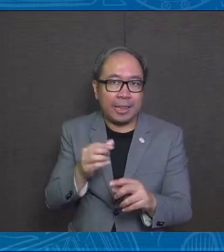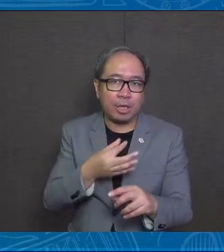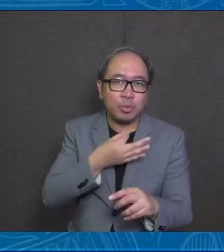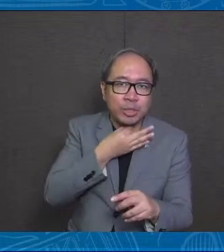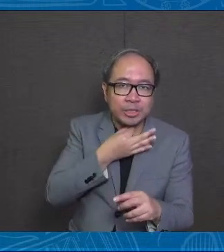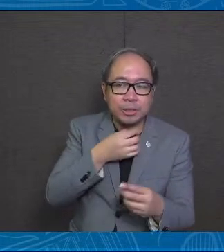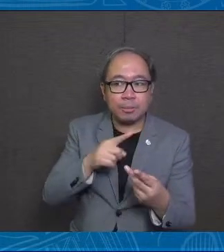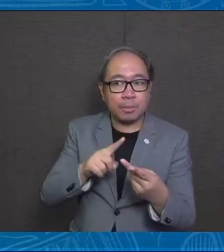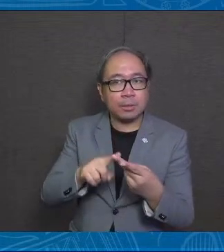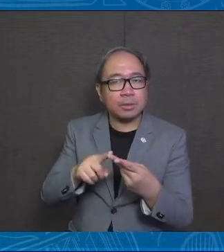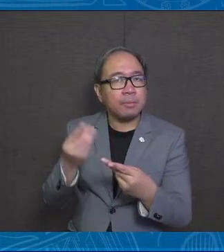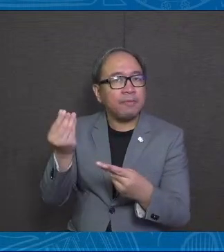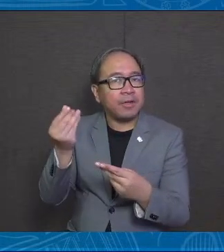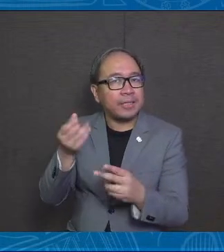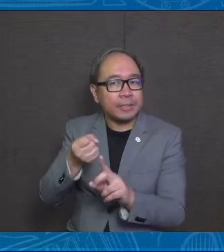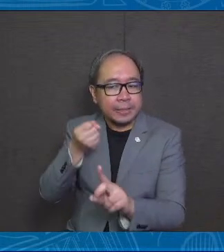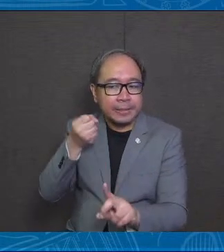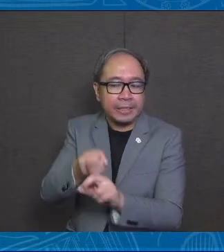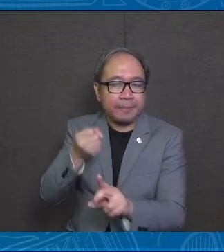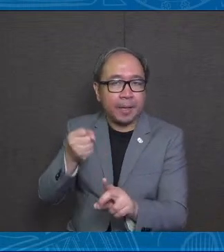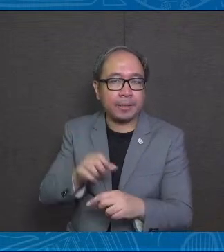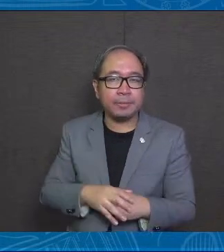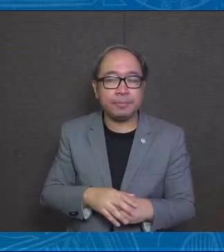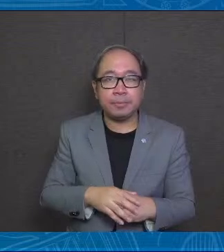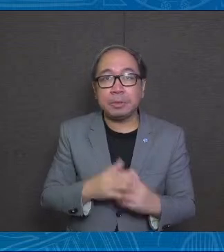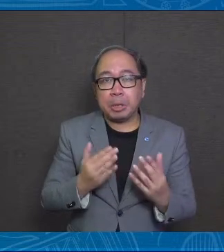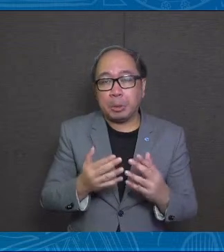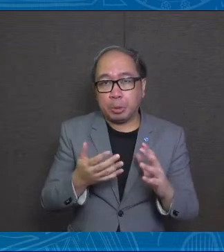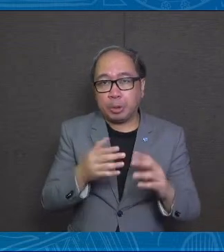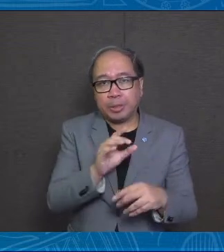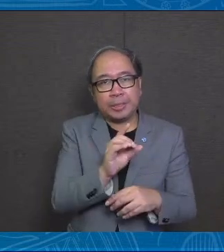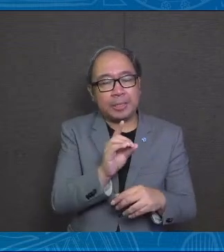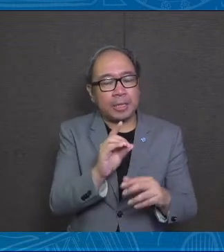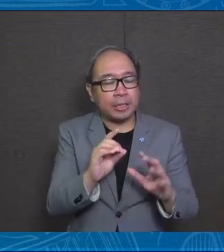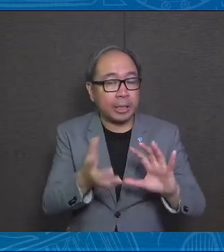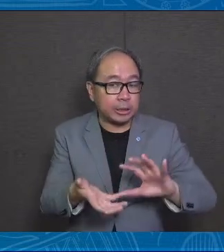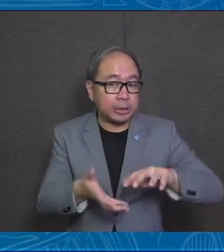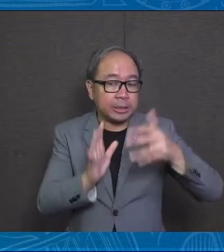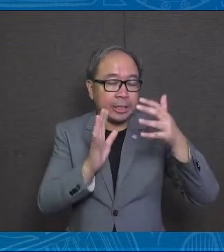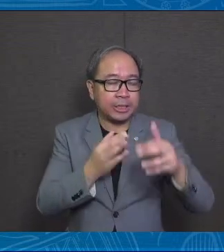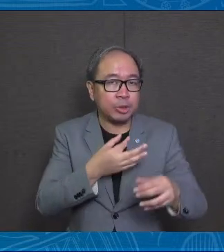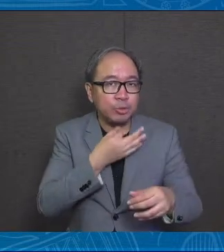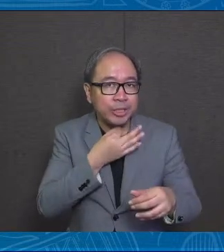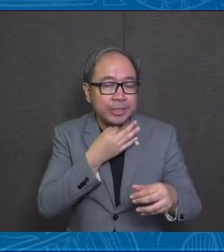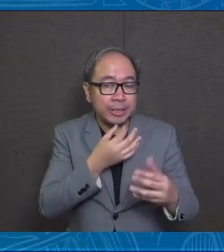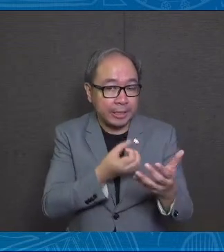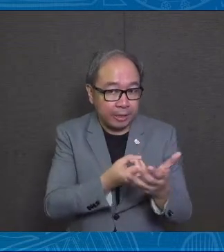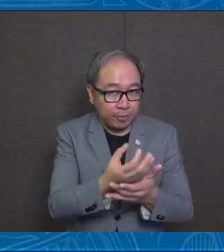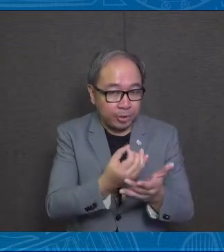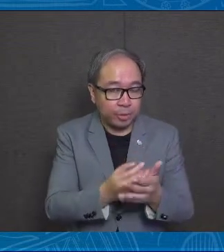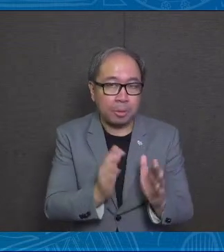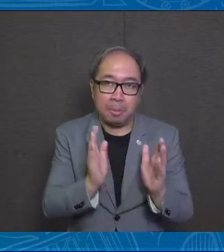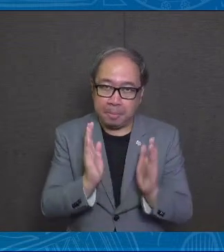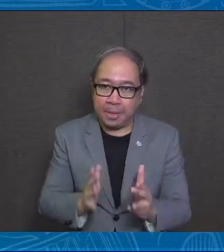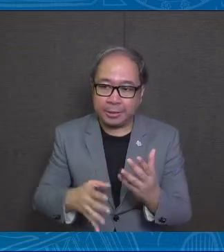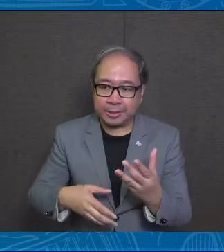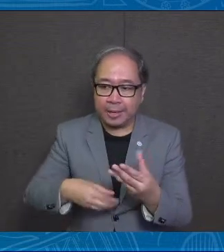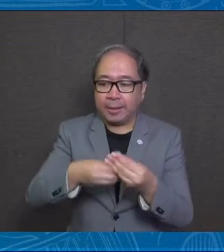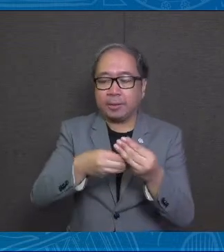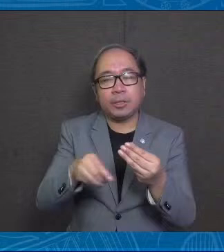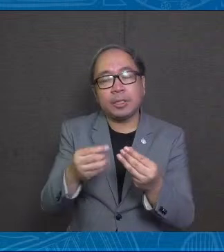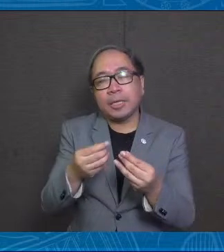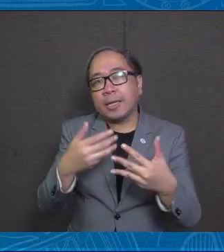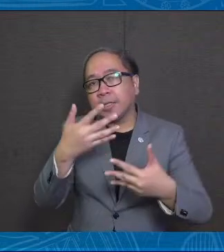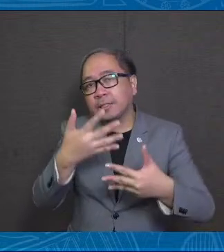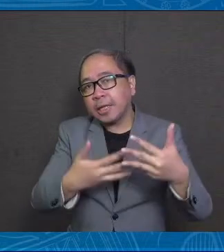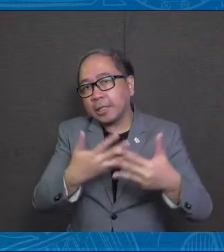Of course, we talk about disaster risk information. We also want to talk about data that it should help governments in their